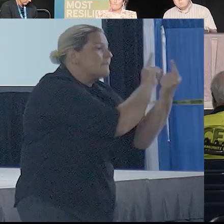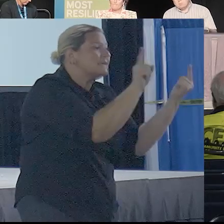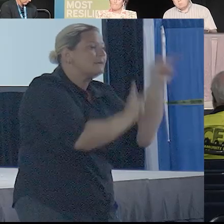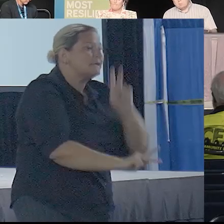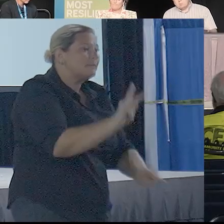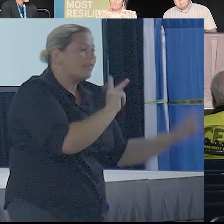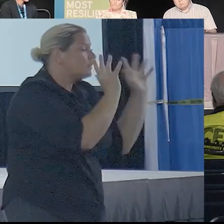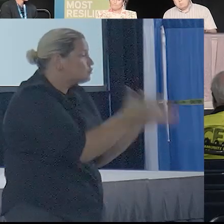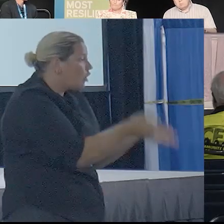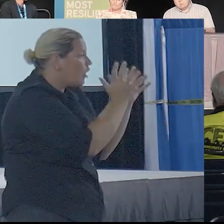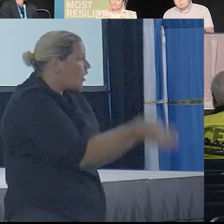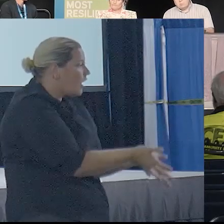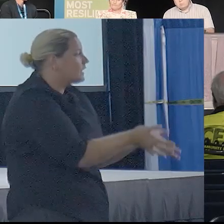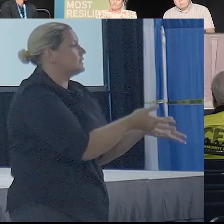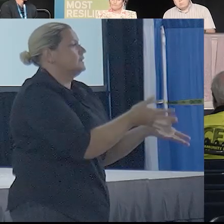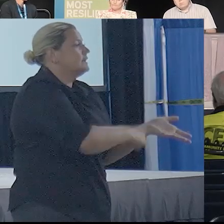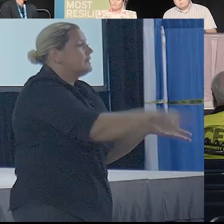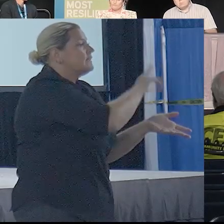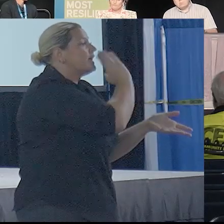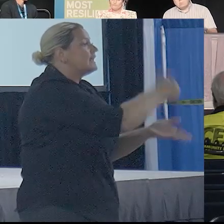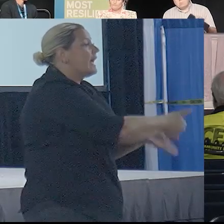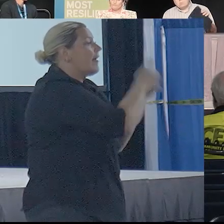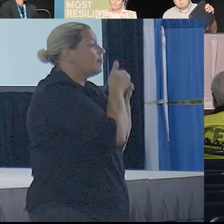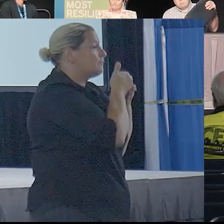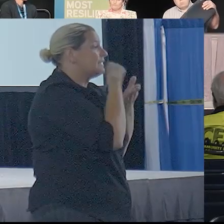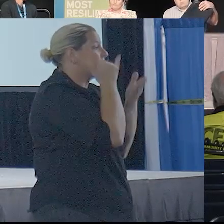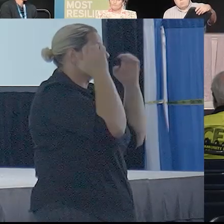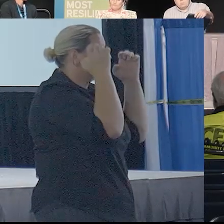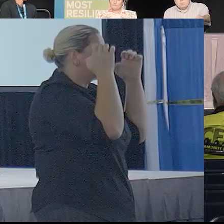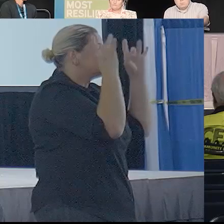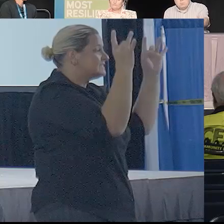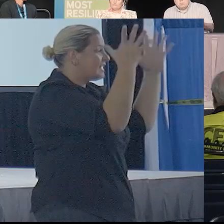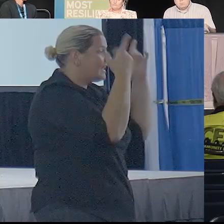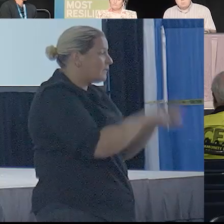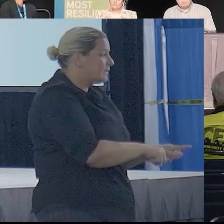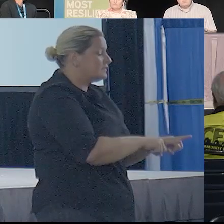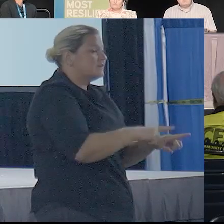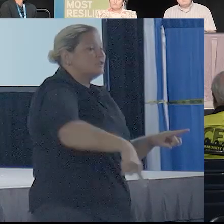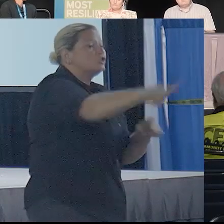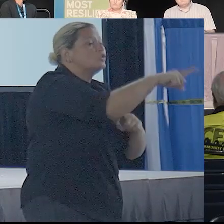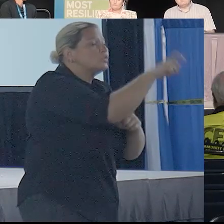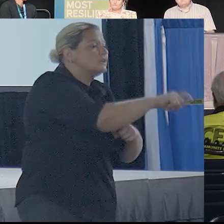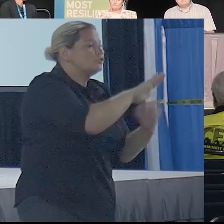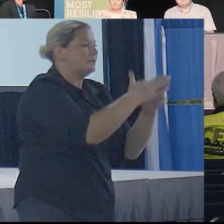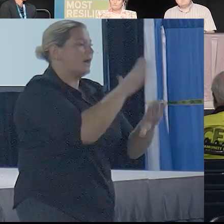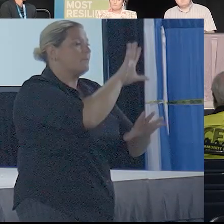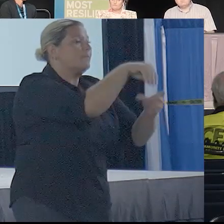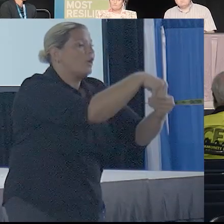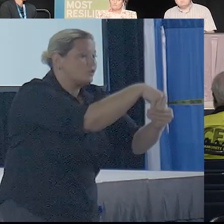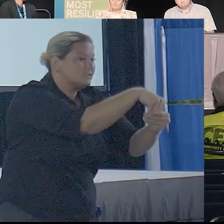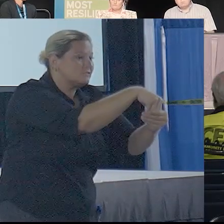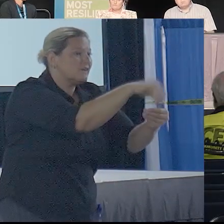are committed and dedicated to help in case of a disaster. Become part of the solution, not the